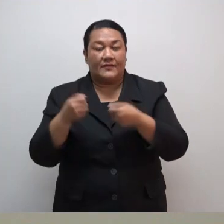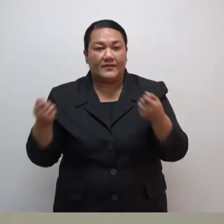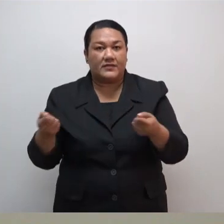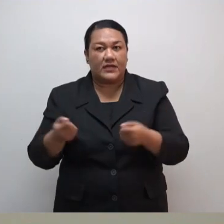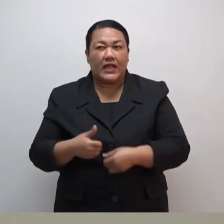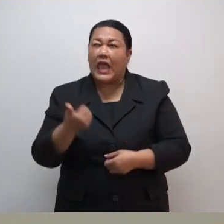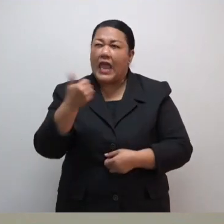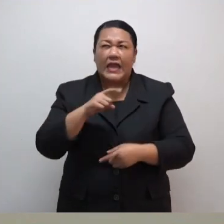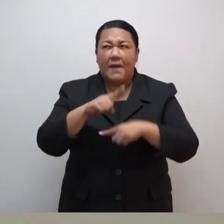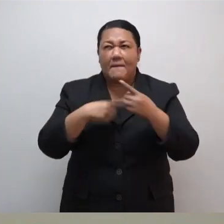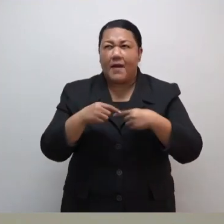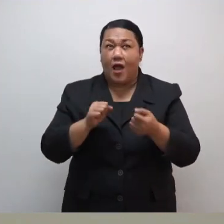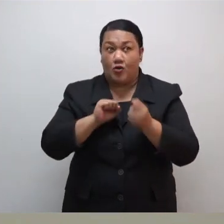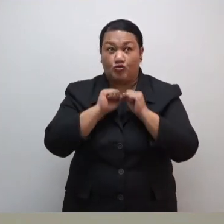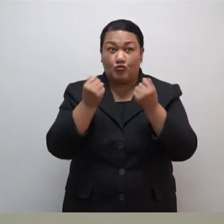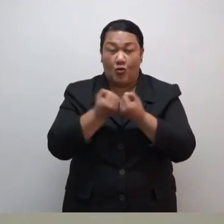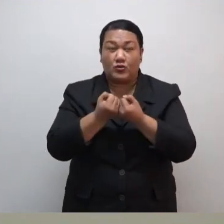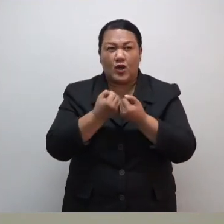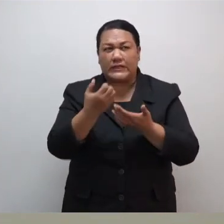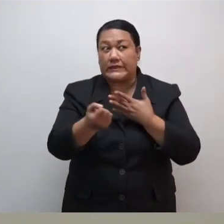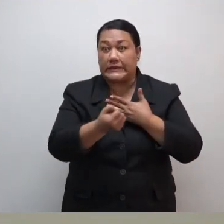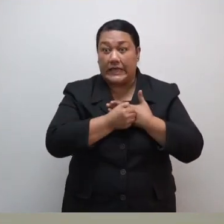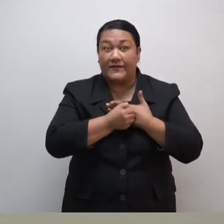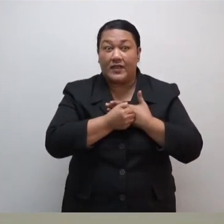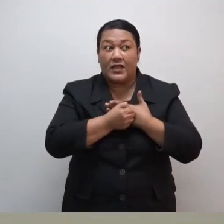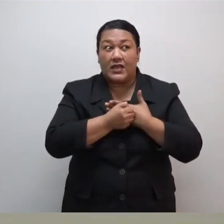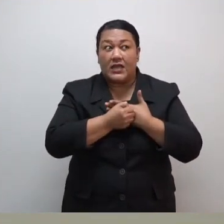of social safety net